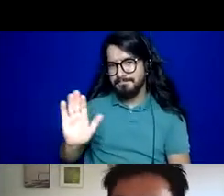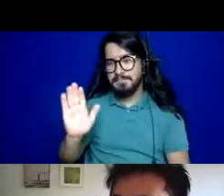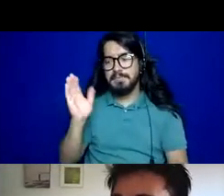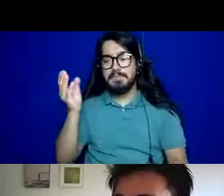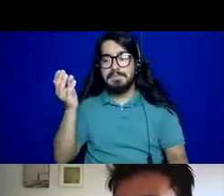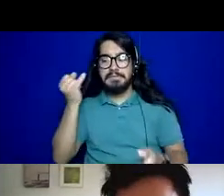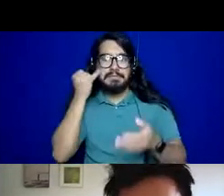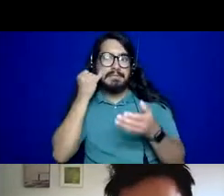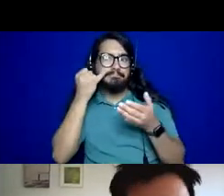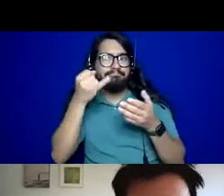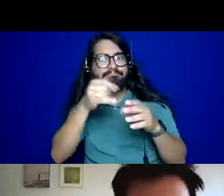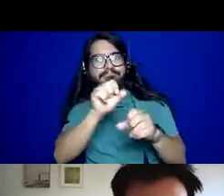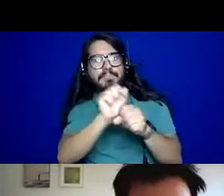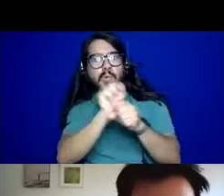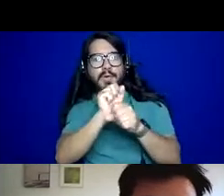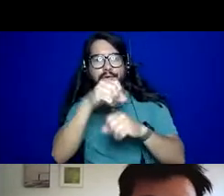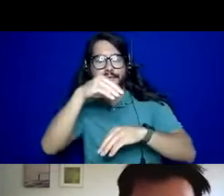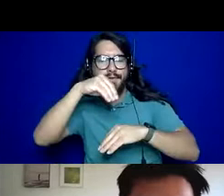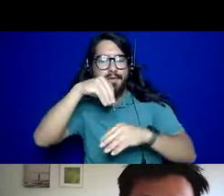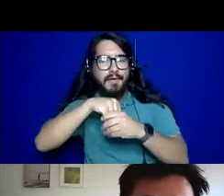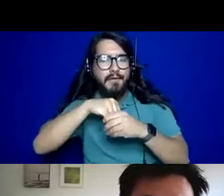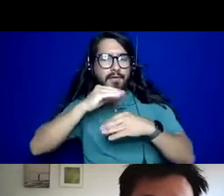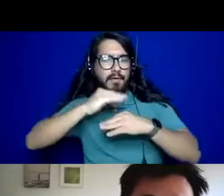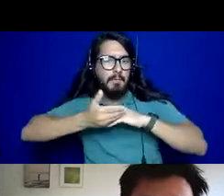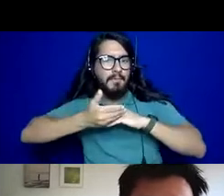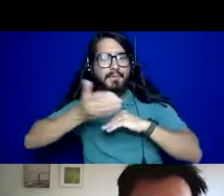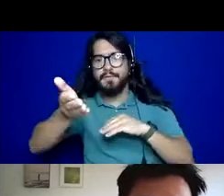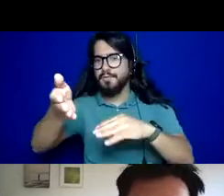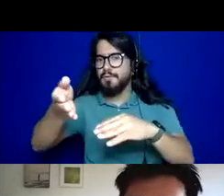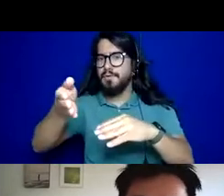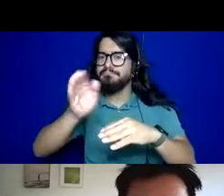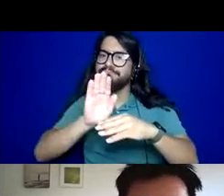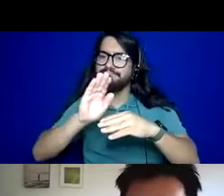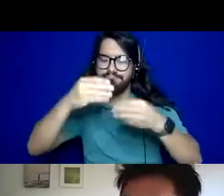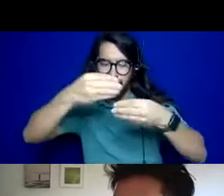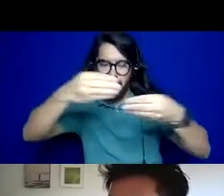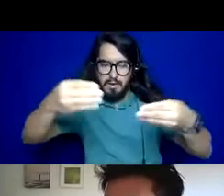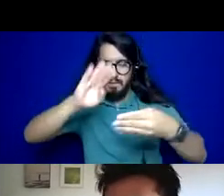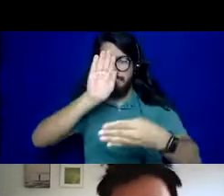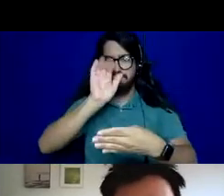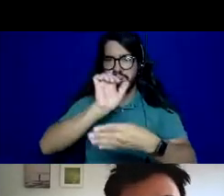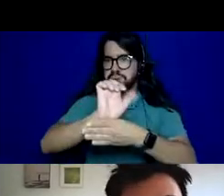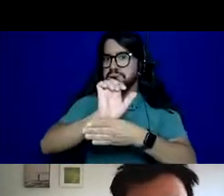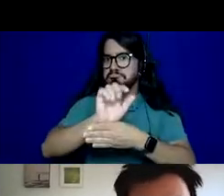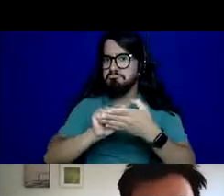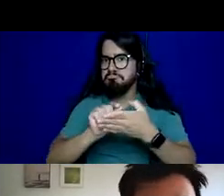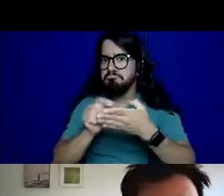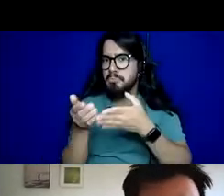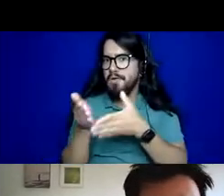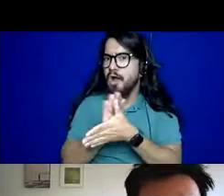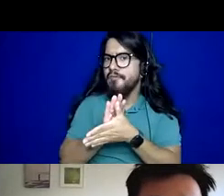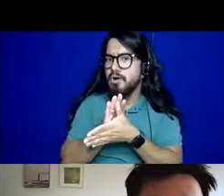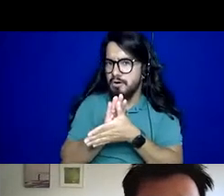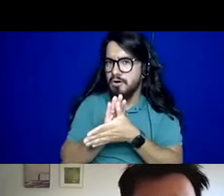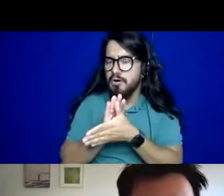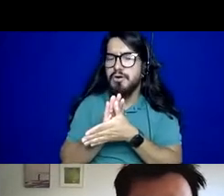time, you can just cover up a camera with a sticky note or a camera cover. At this point, I'm using a camera cover that has a